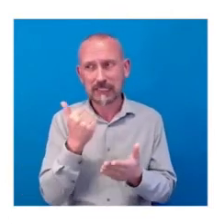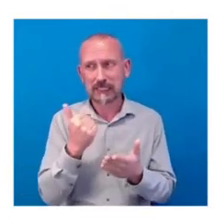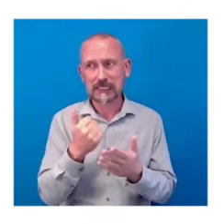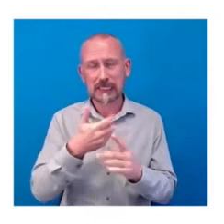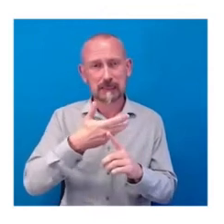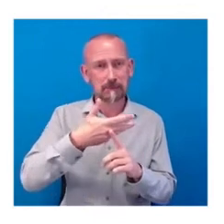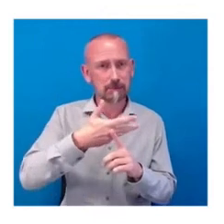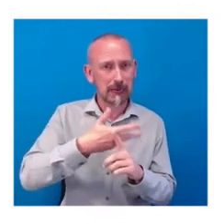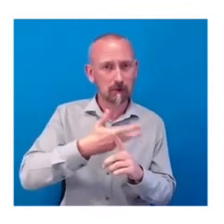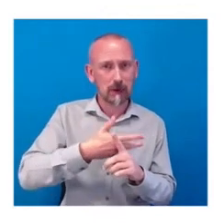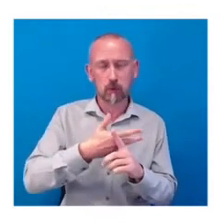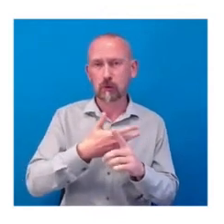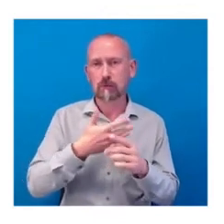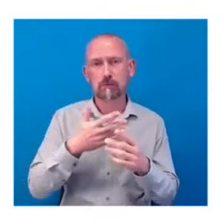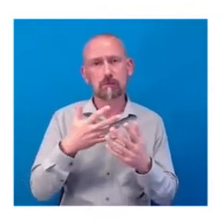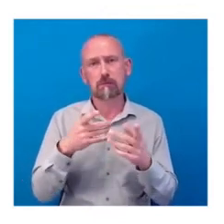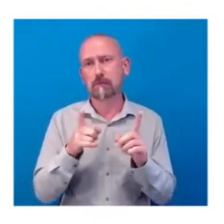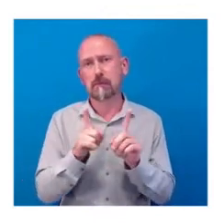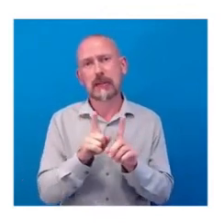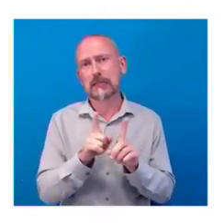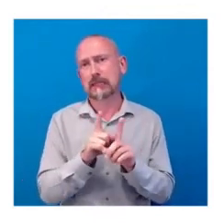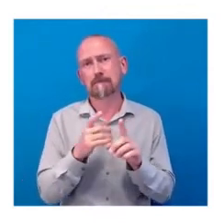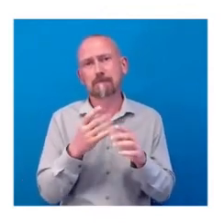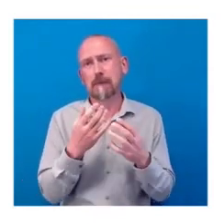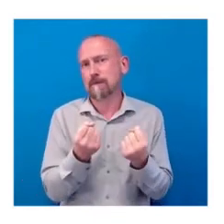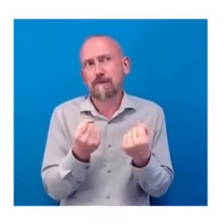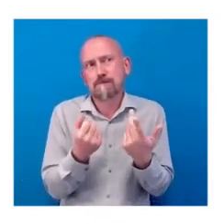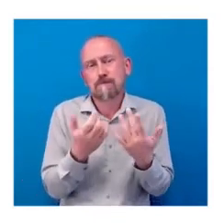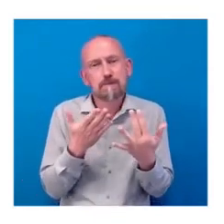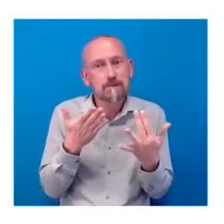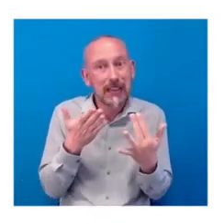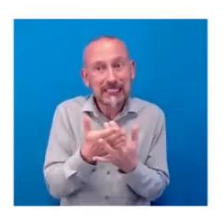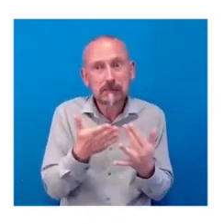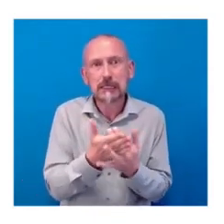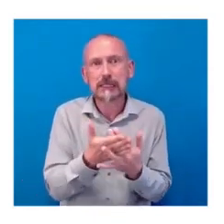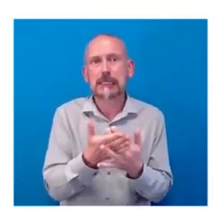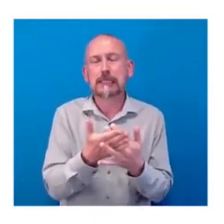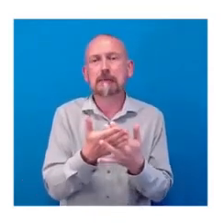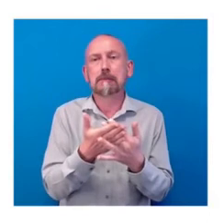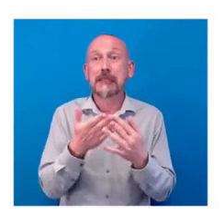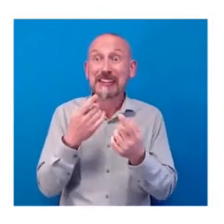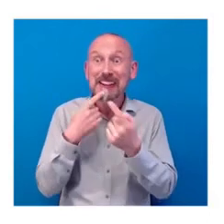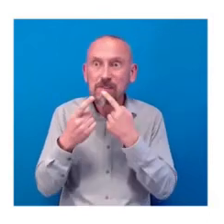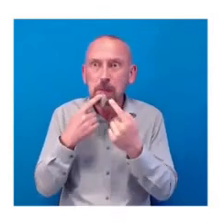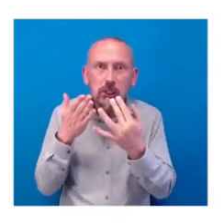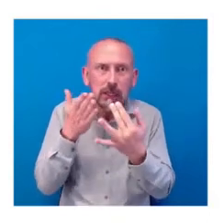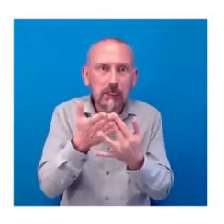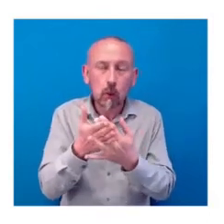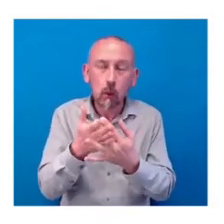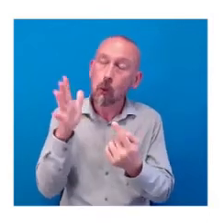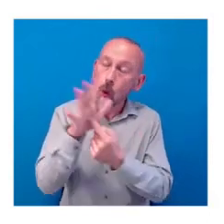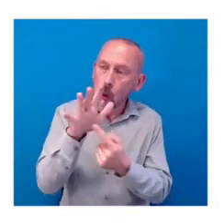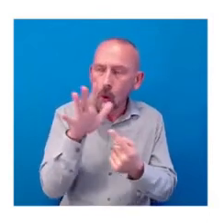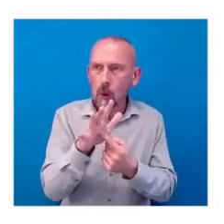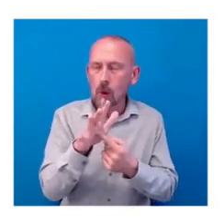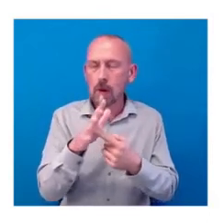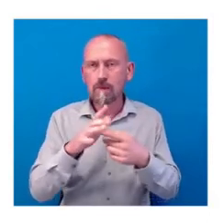accessibility and access to information kind of taking on a very real new importance, you know, across all forms of media,